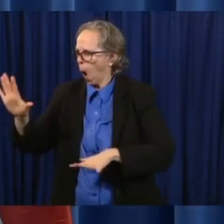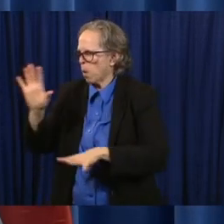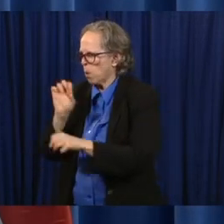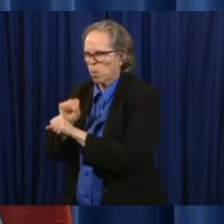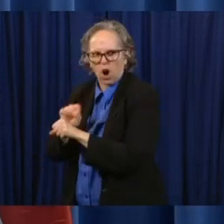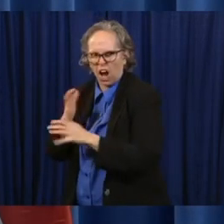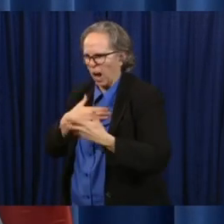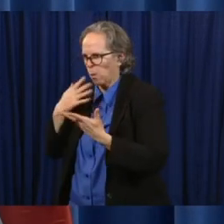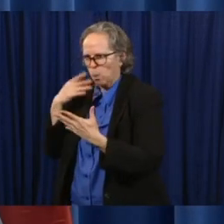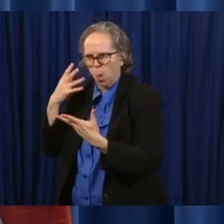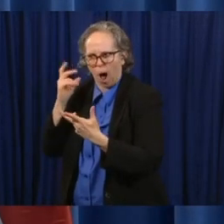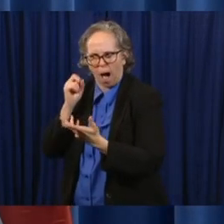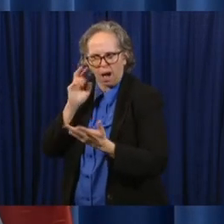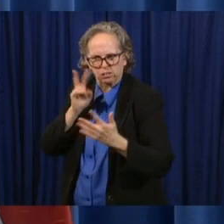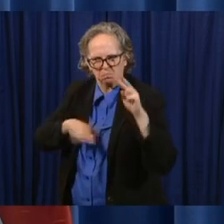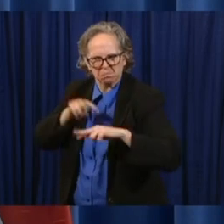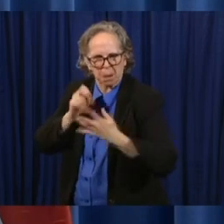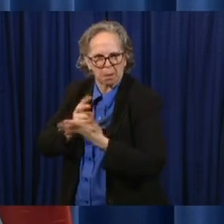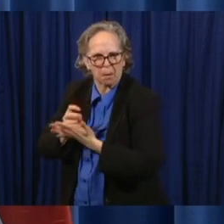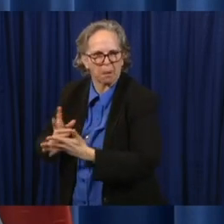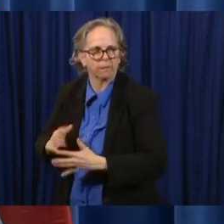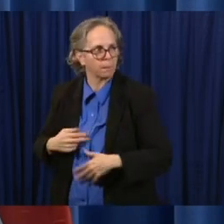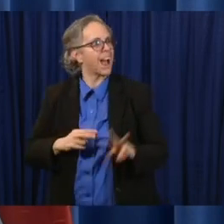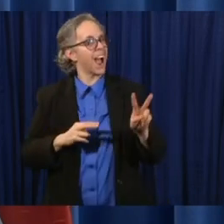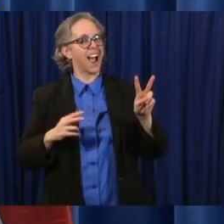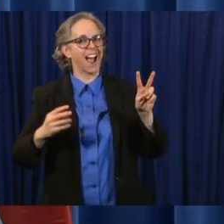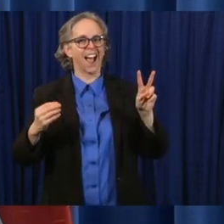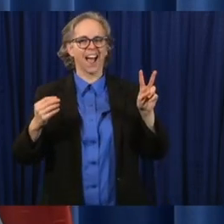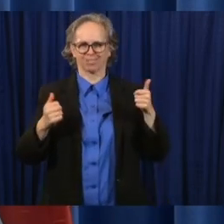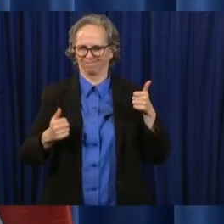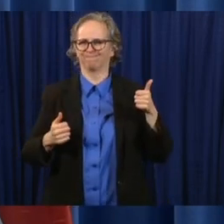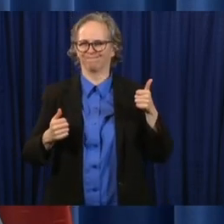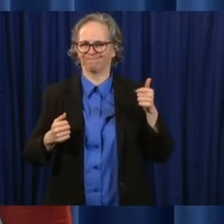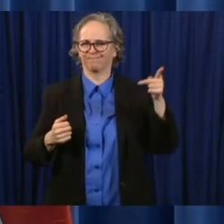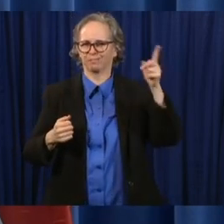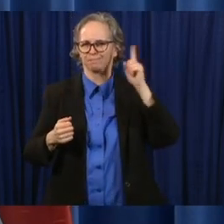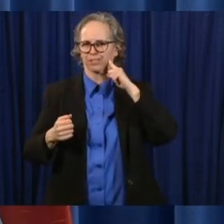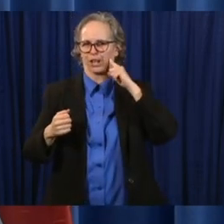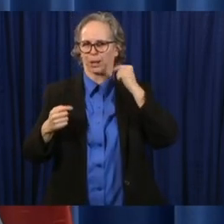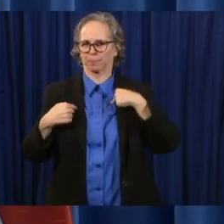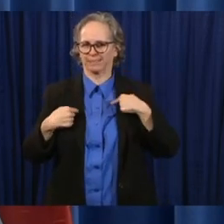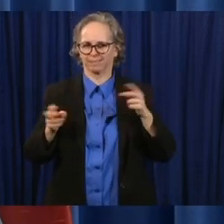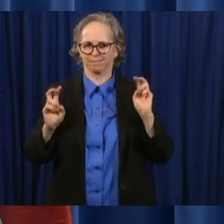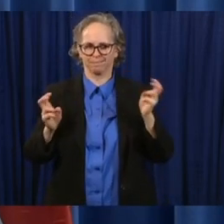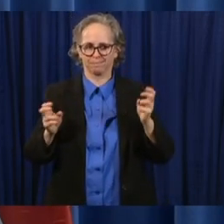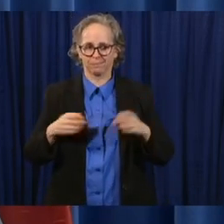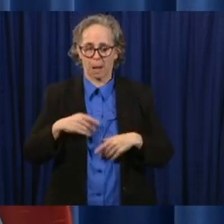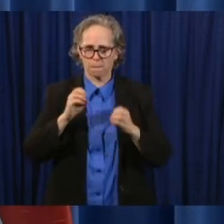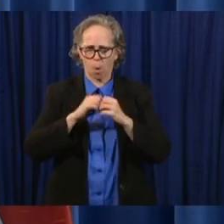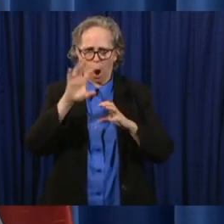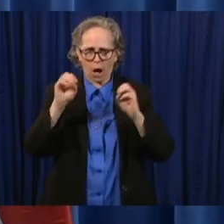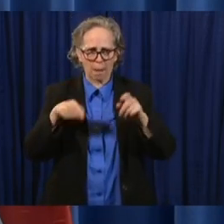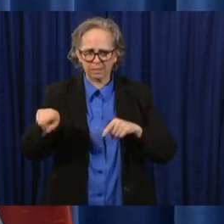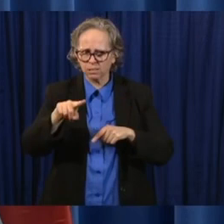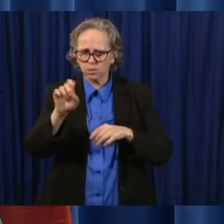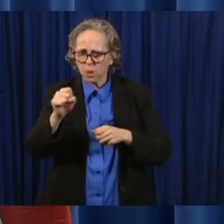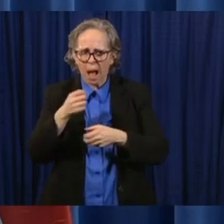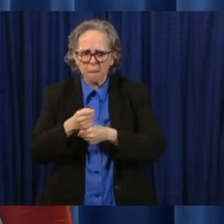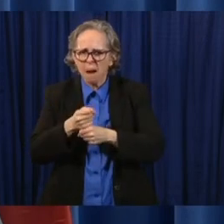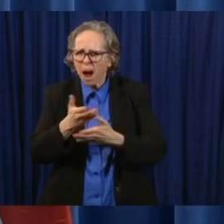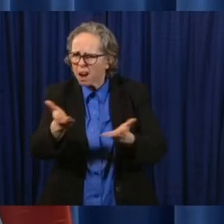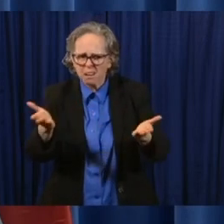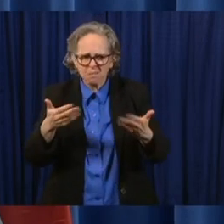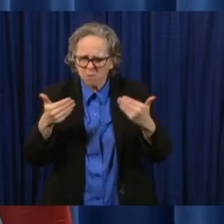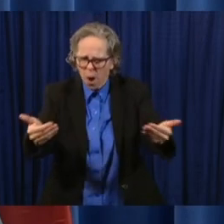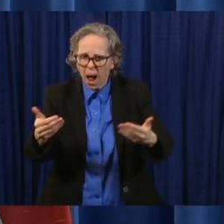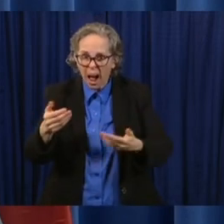provide additional information on Friday. So the more companies that we can get out there that are providing reagent so that